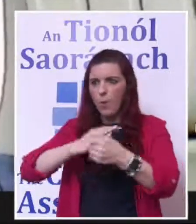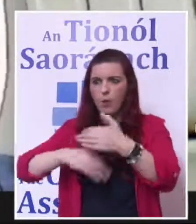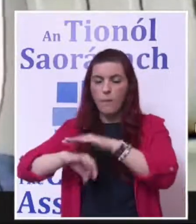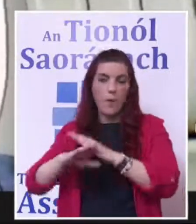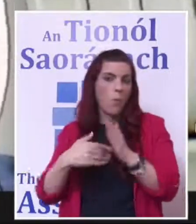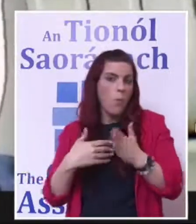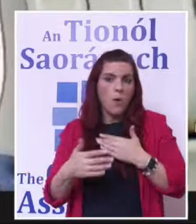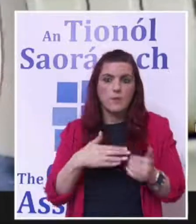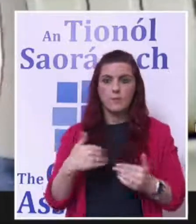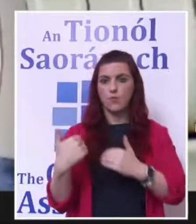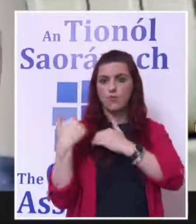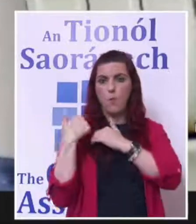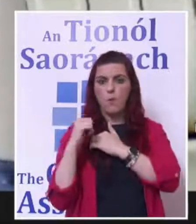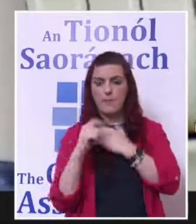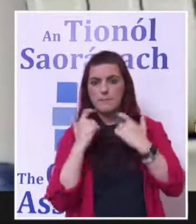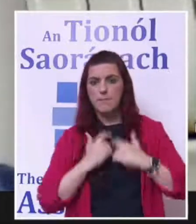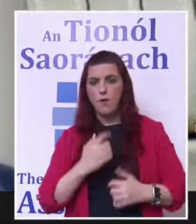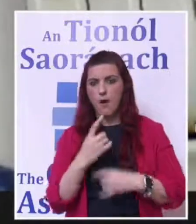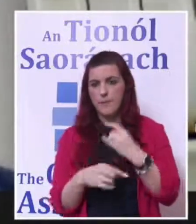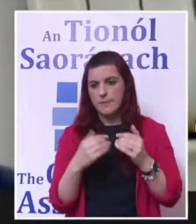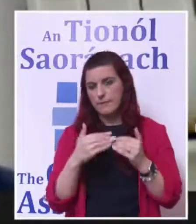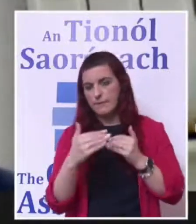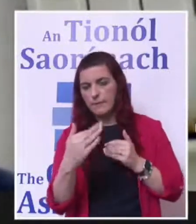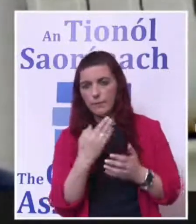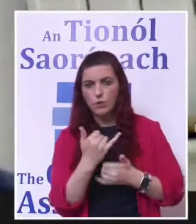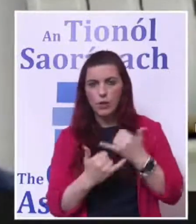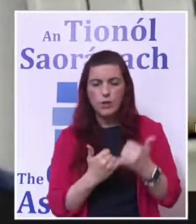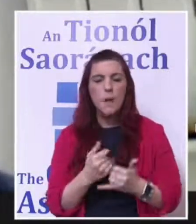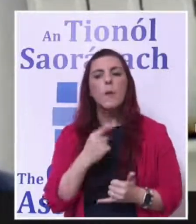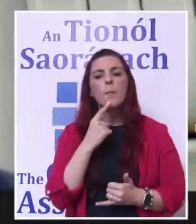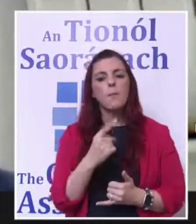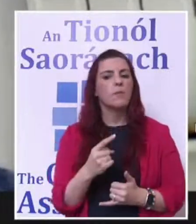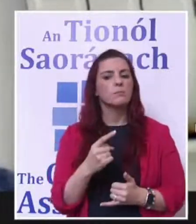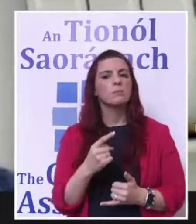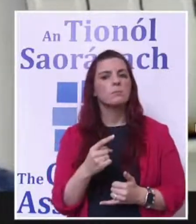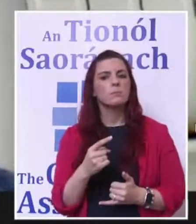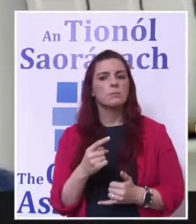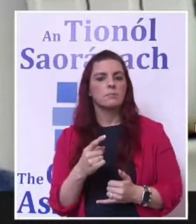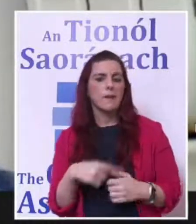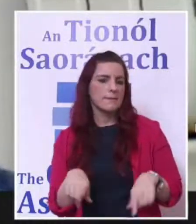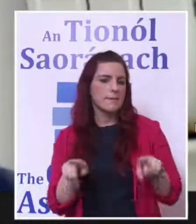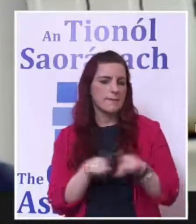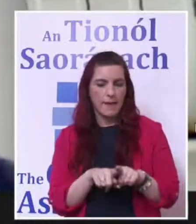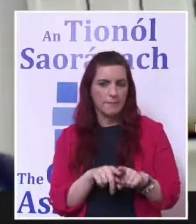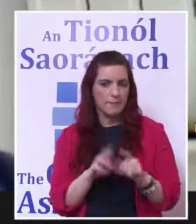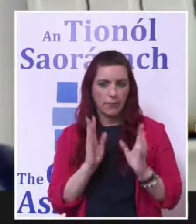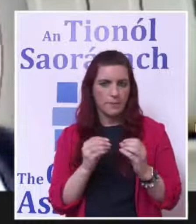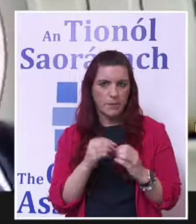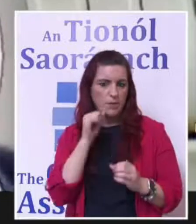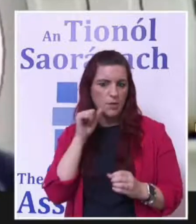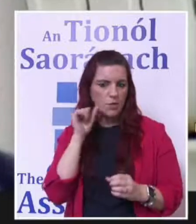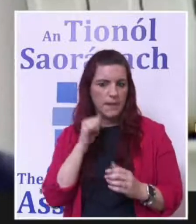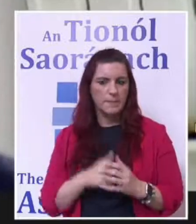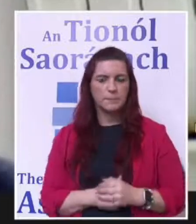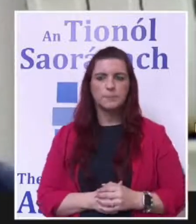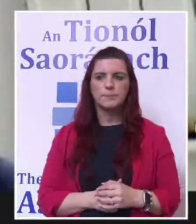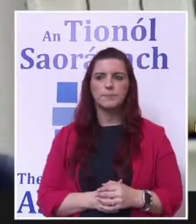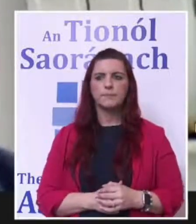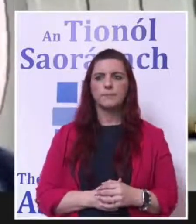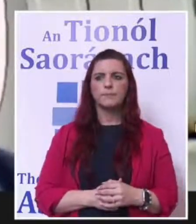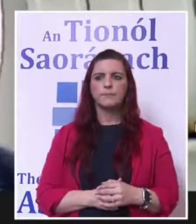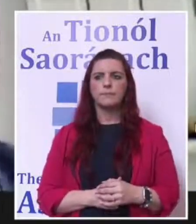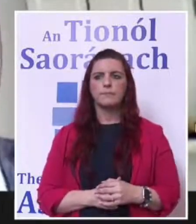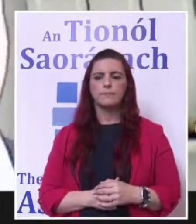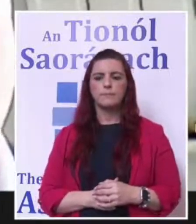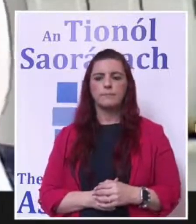takes over the future years. Again, it's a common theme that we find coming through from the different successive systems of